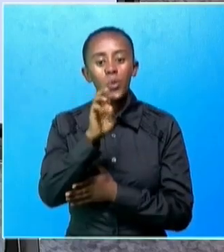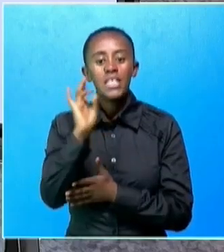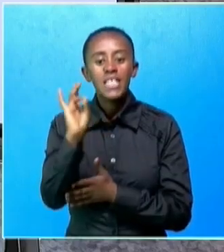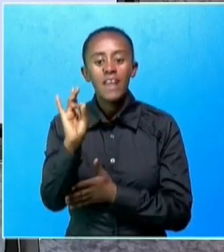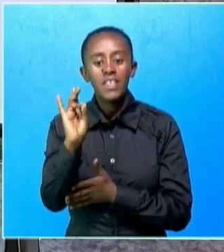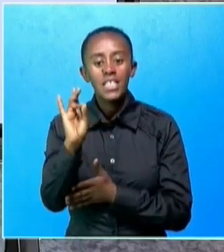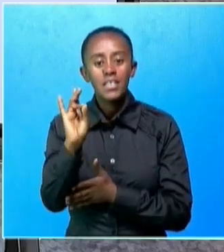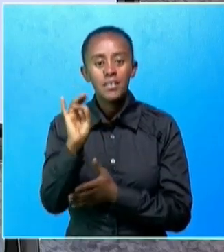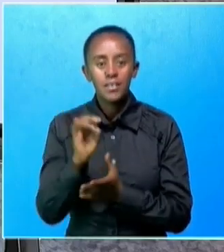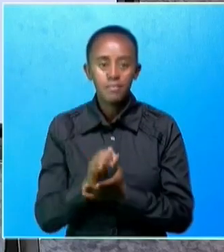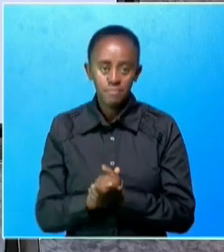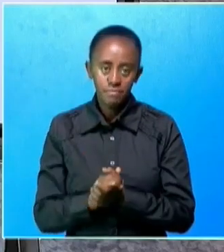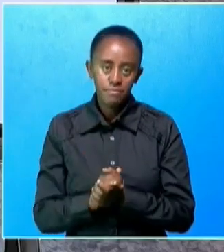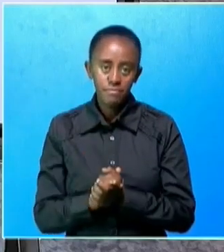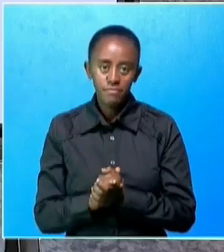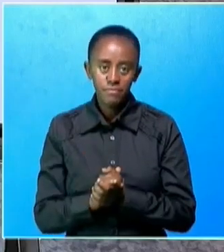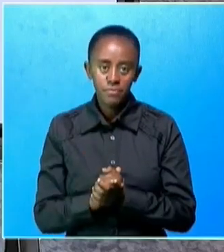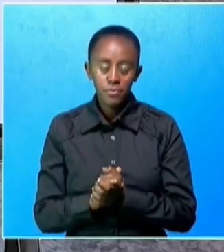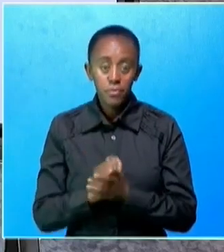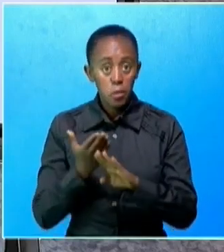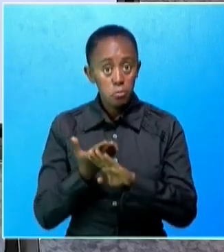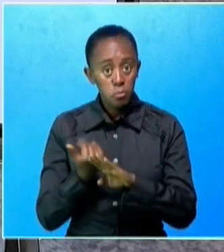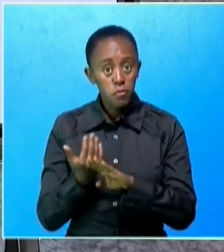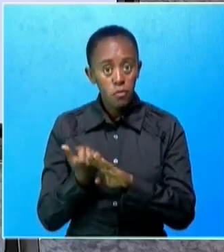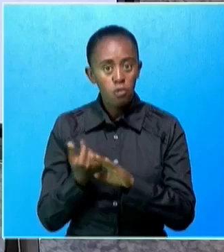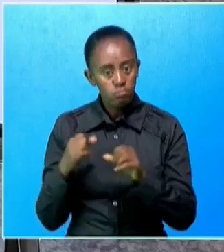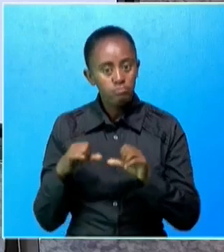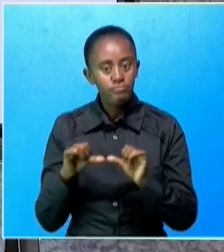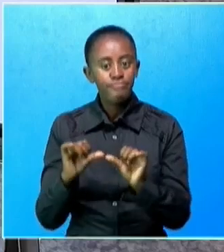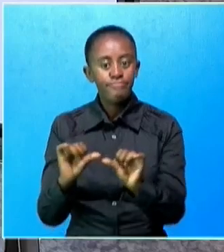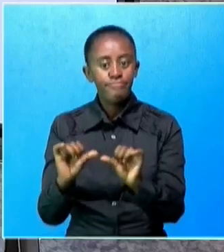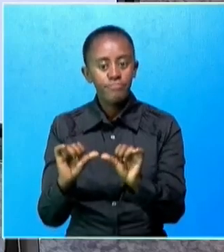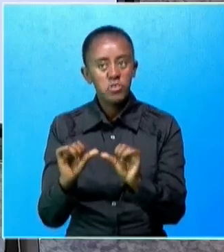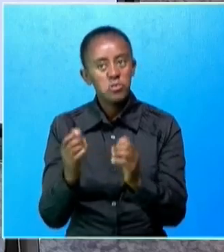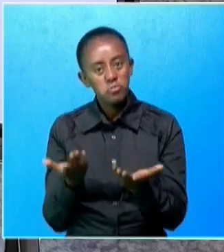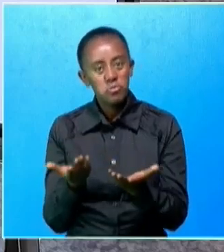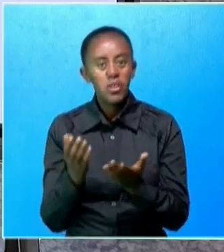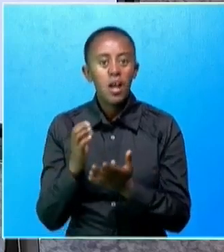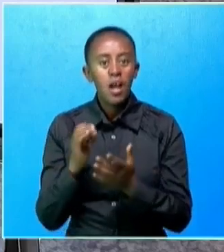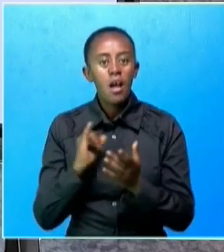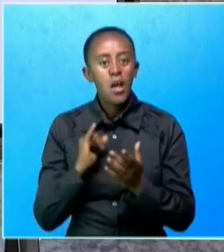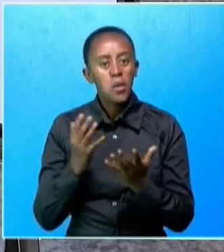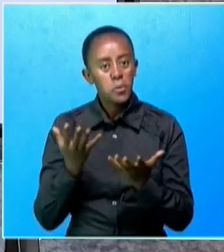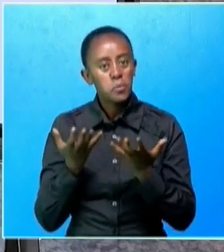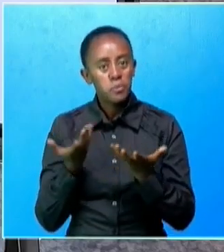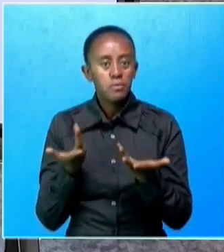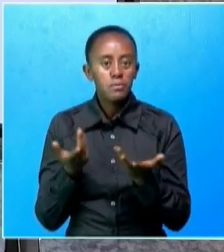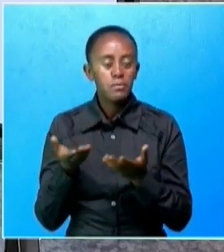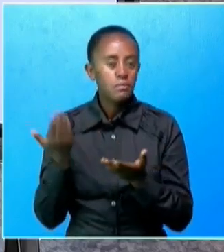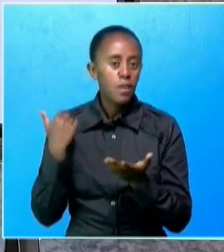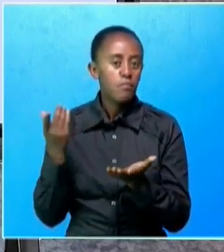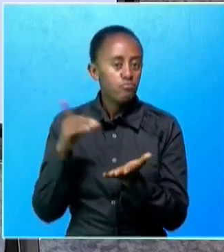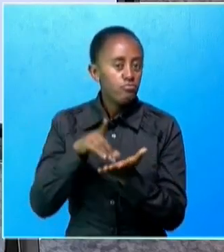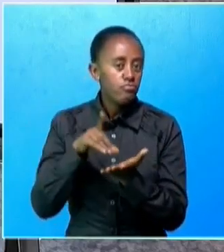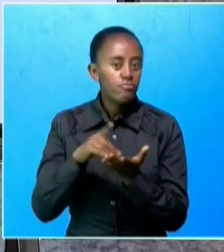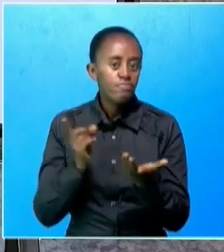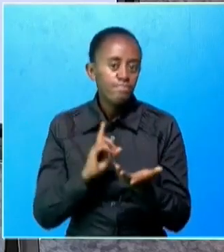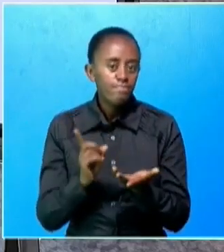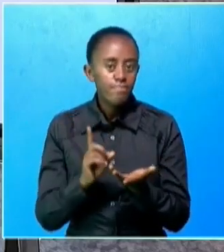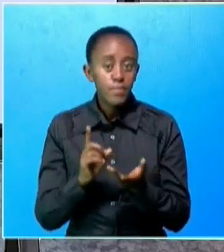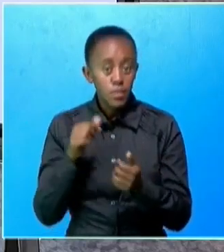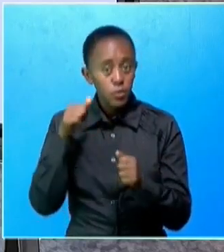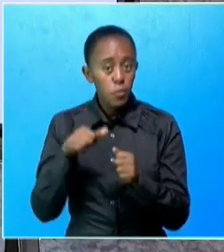27. Before I'm going to proceed to today's lesson, I would like to revise you what we learned last time. You